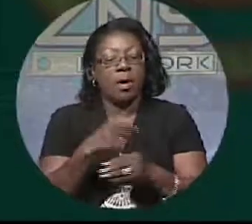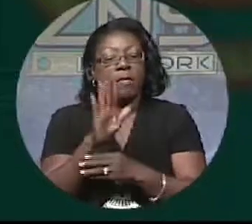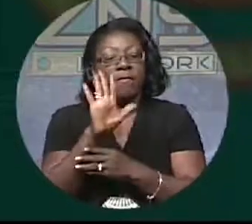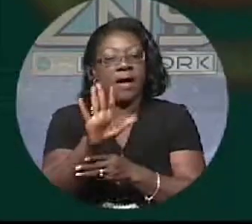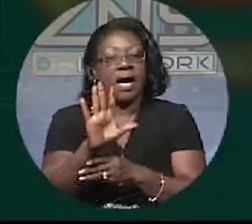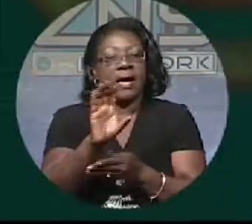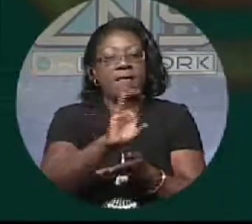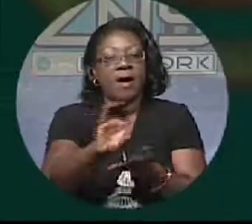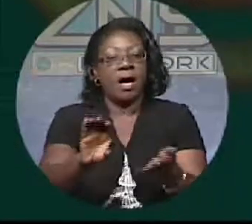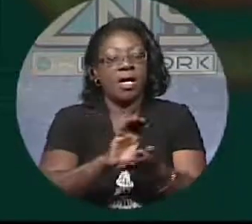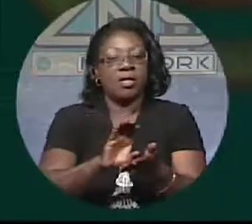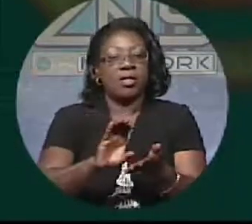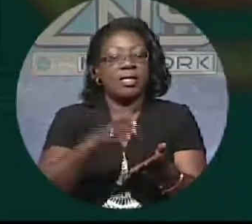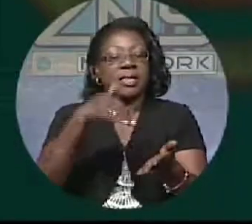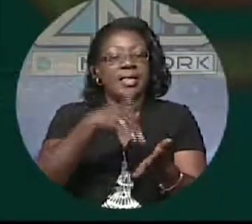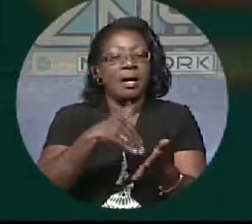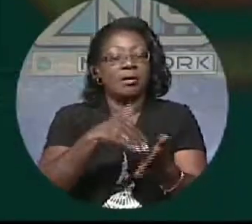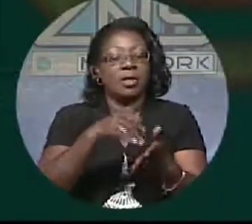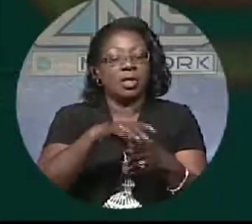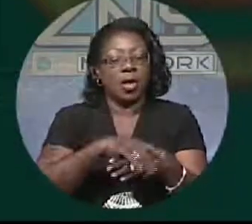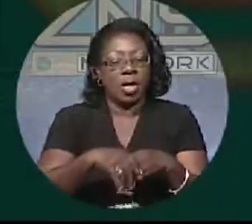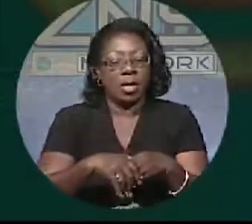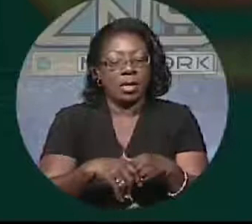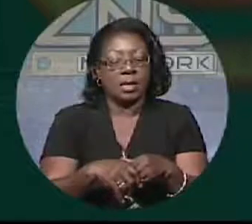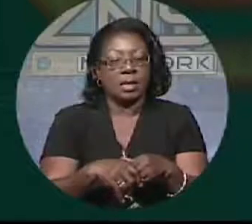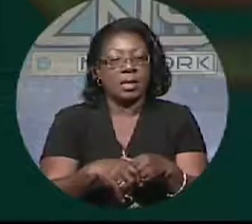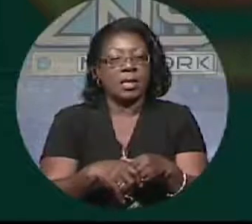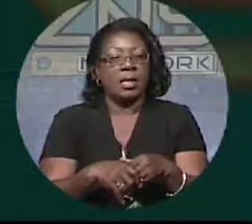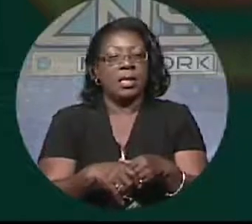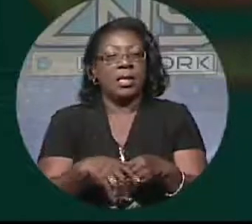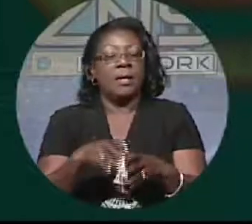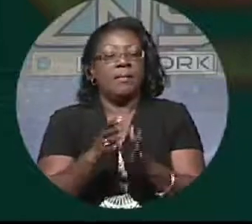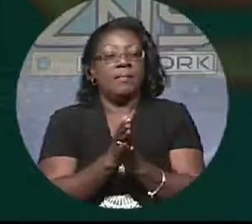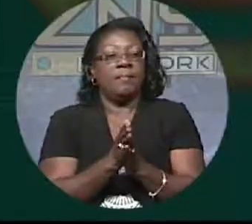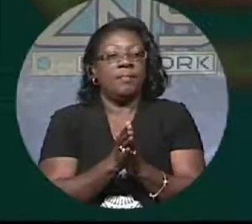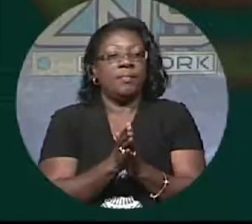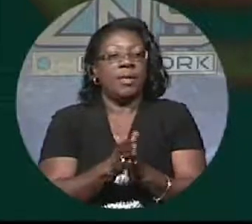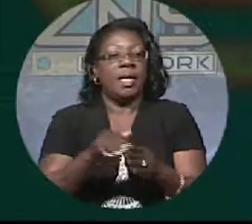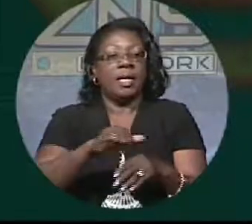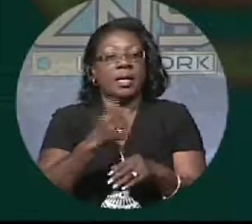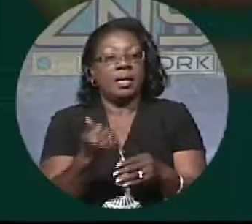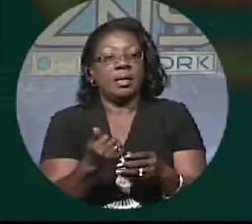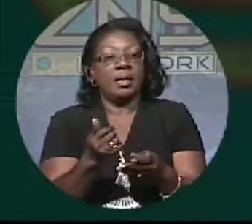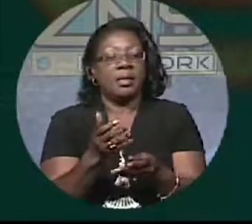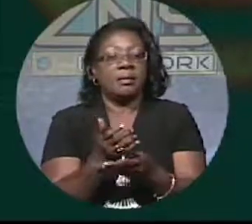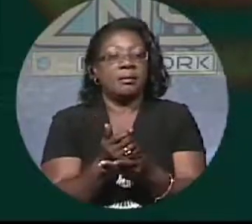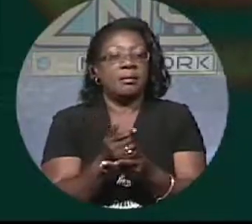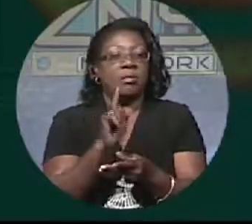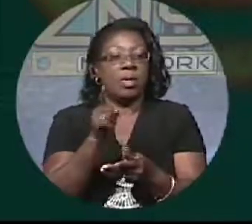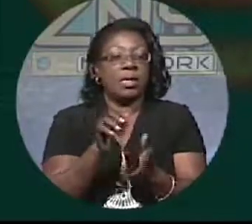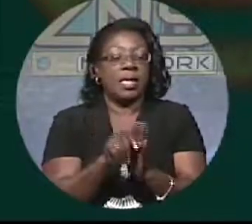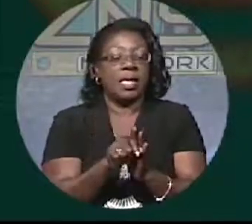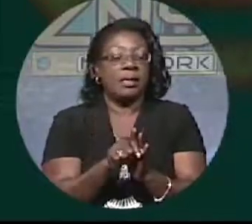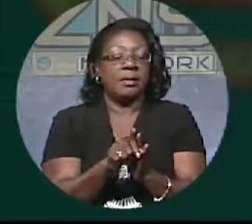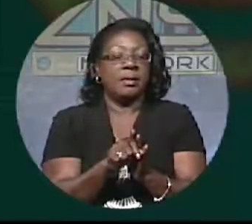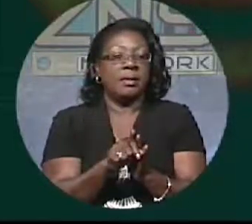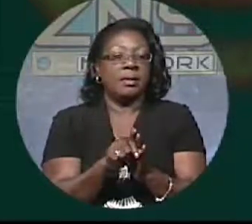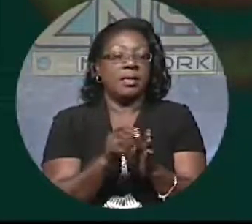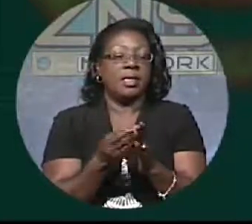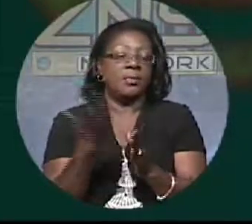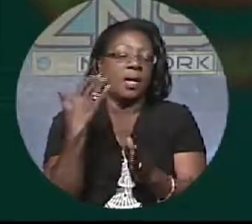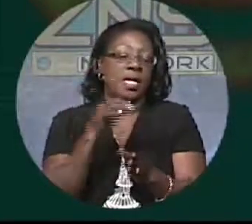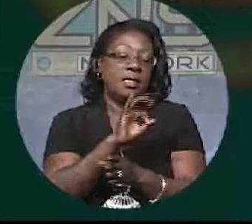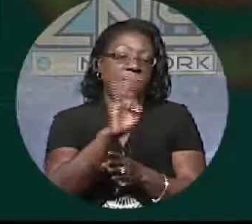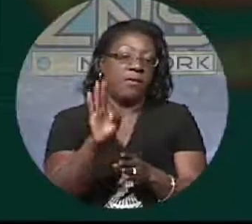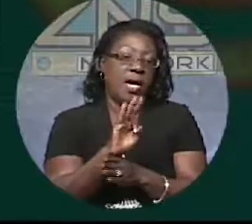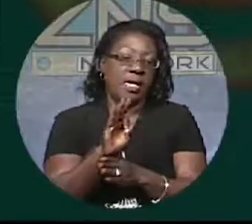Unit and Mobile Division officers mounted Operation Lucky Faucet between 4:30 a.m. and 1:10 p.m. this past